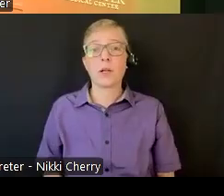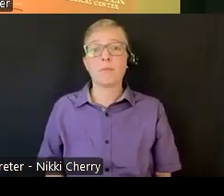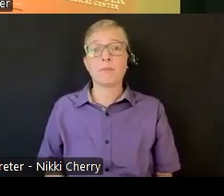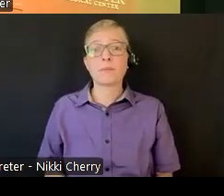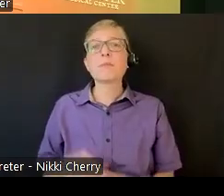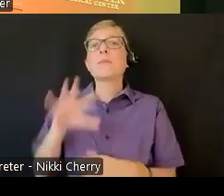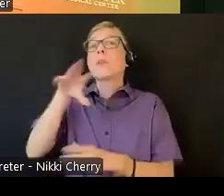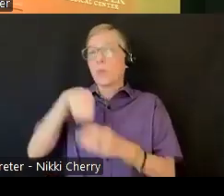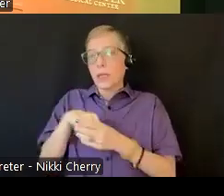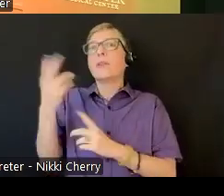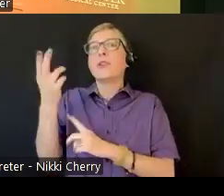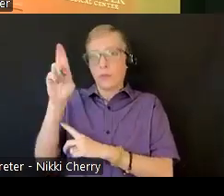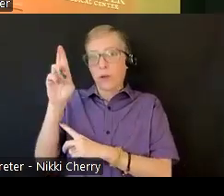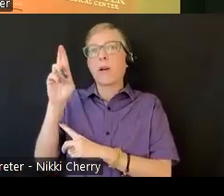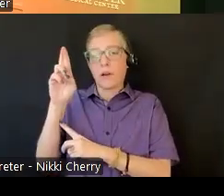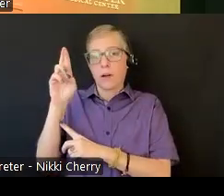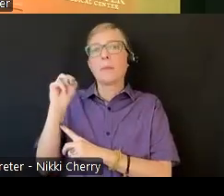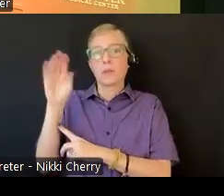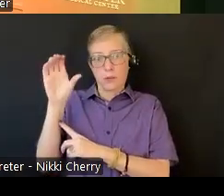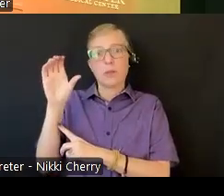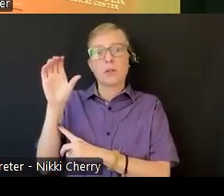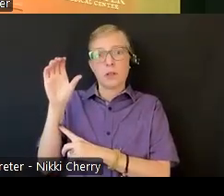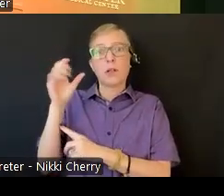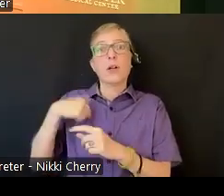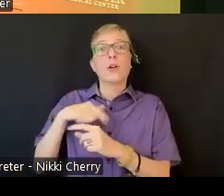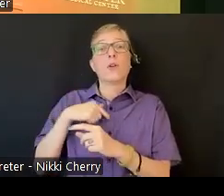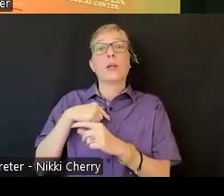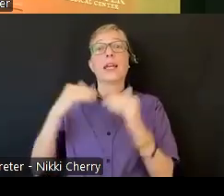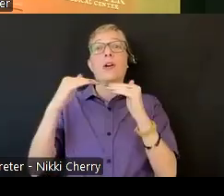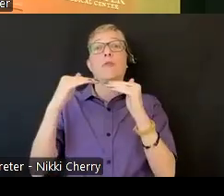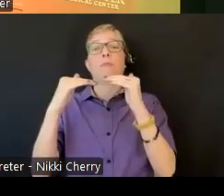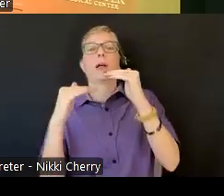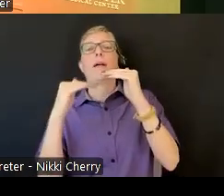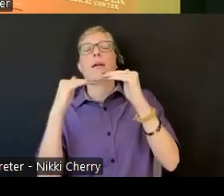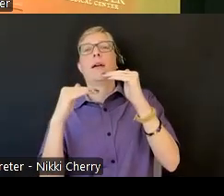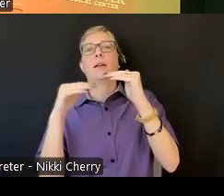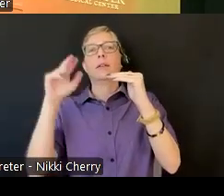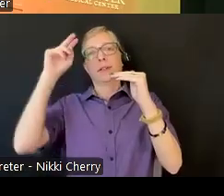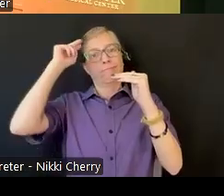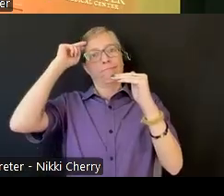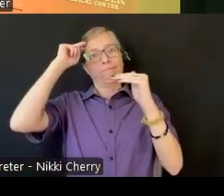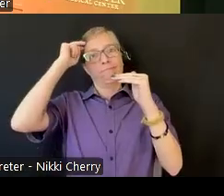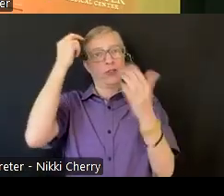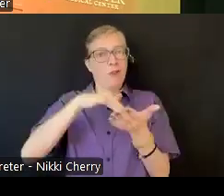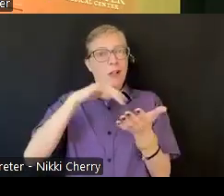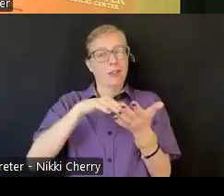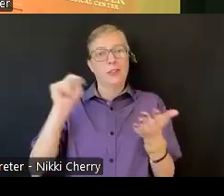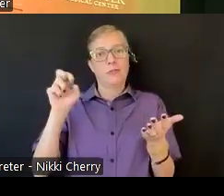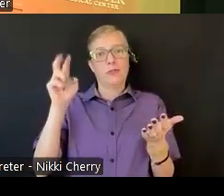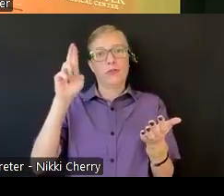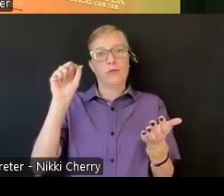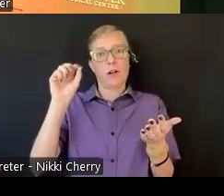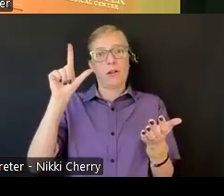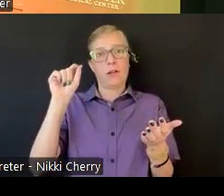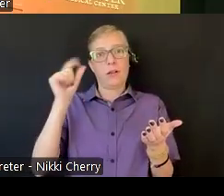University of Rochester, we are right behind neurology, without counting all the, remember, like only 1/3 of